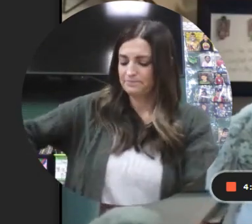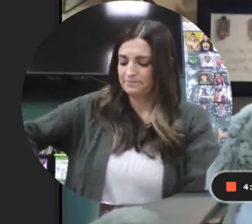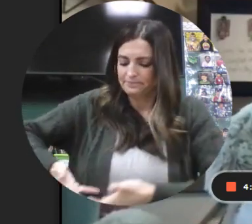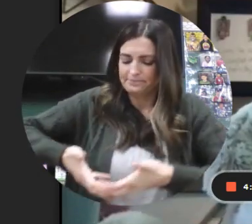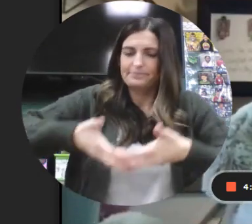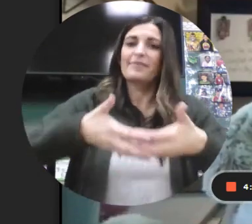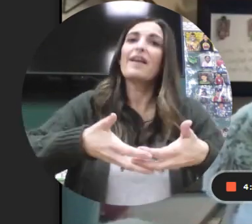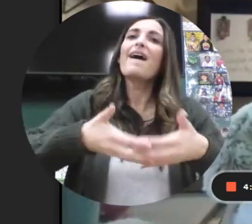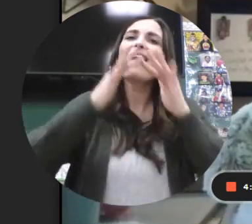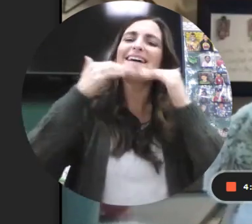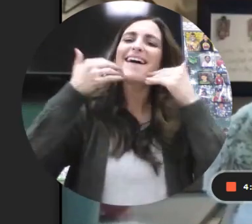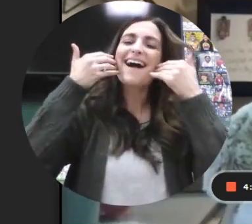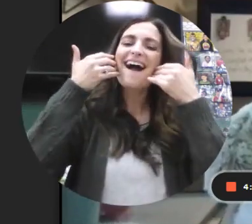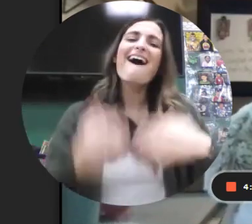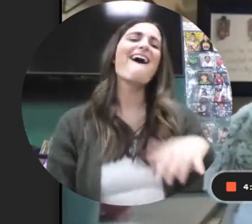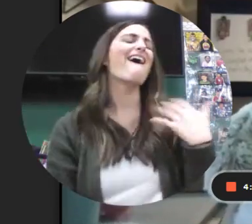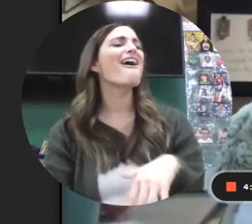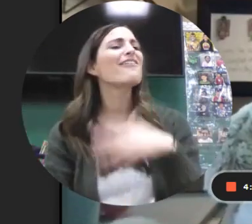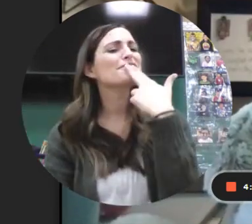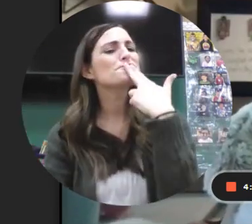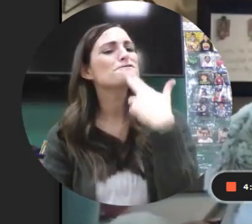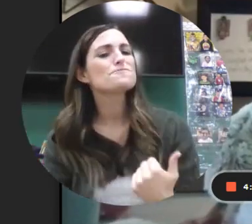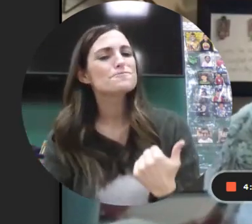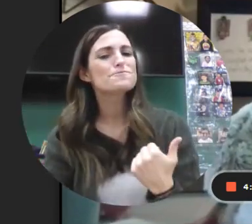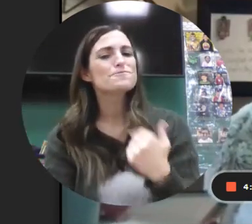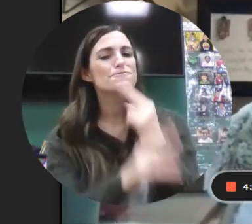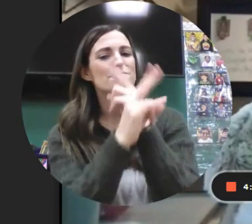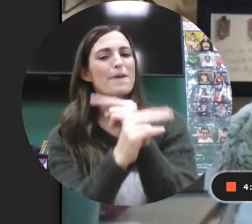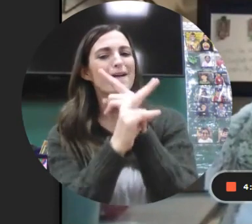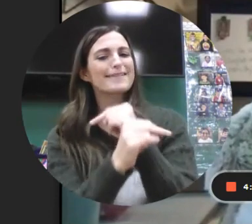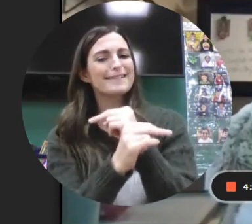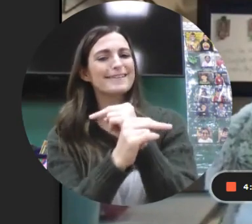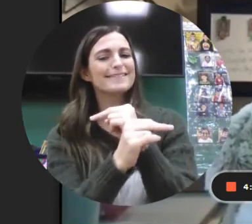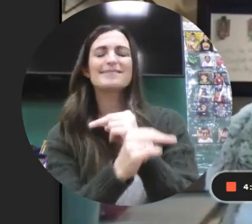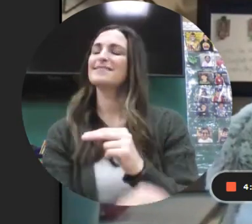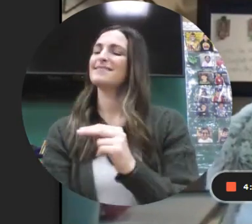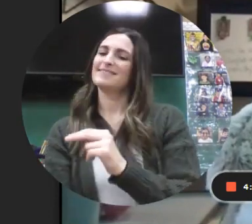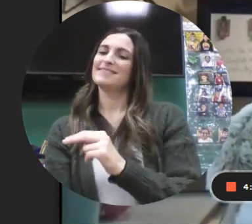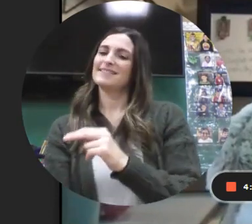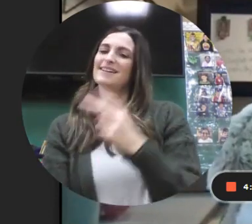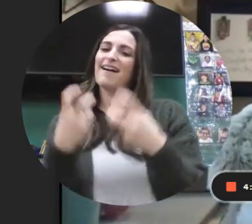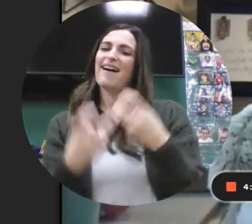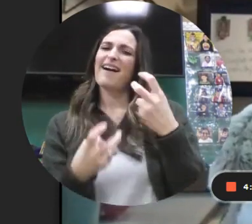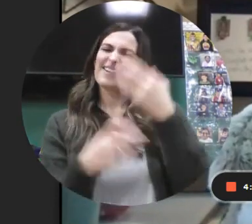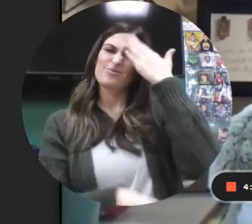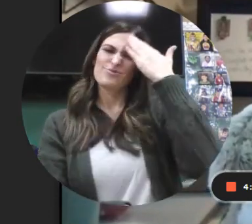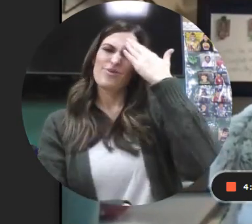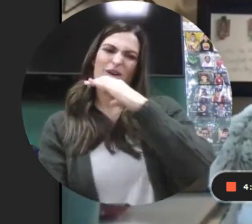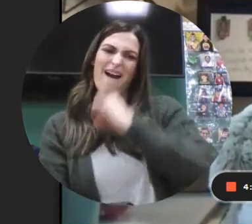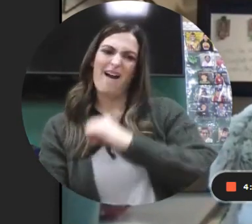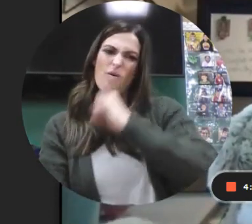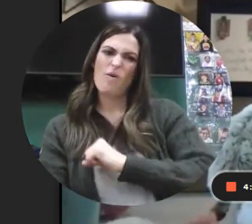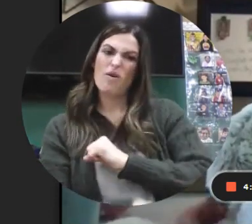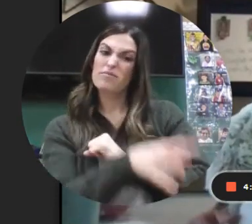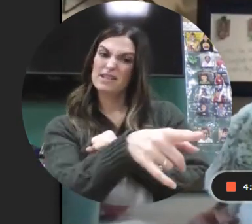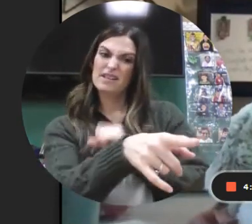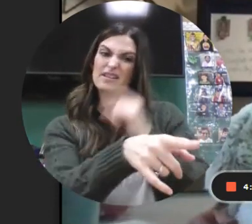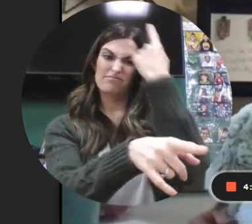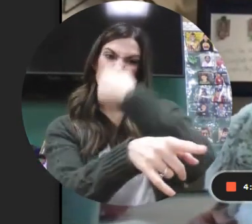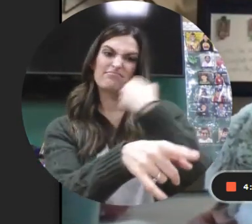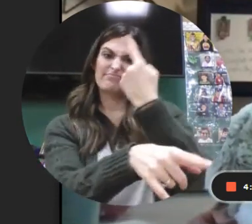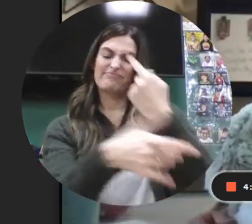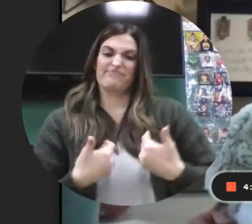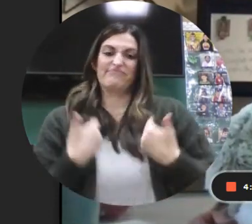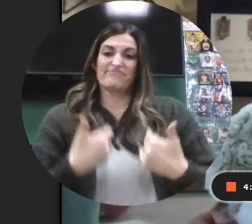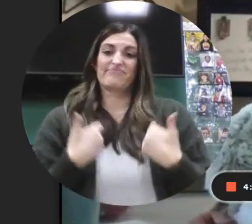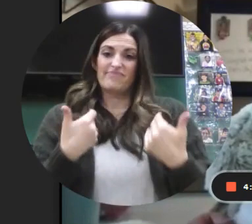woman smiled. "What an adorable bunny! It's not easy to tell exact age with rabbits, but he doesn't look very old.